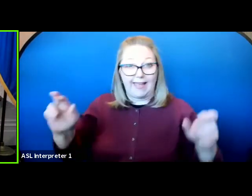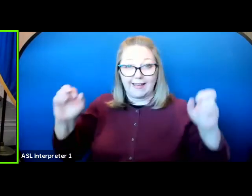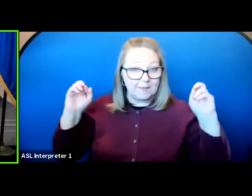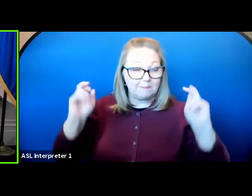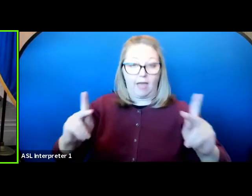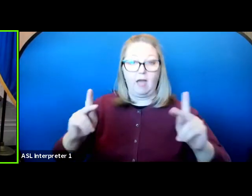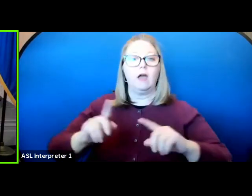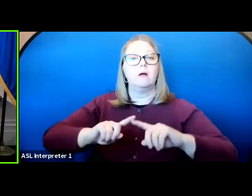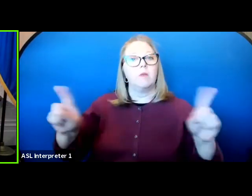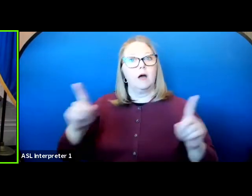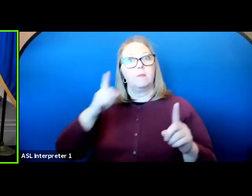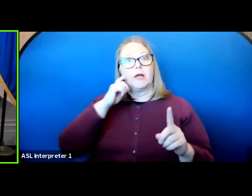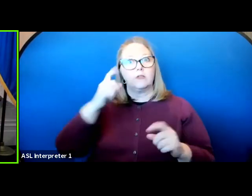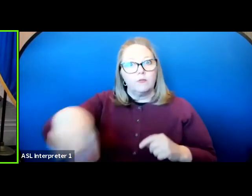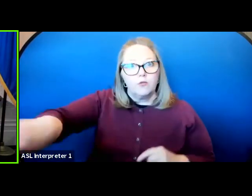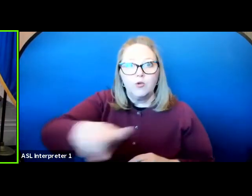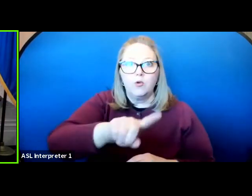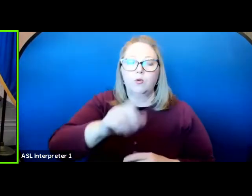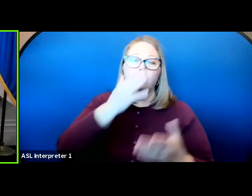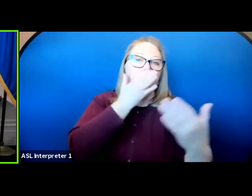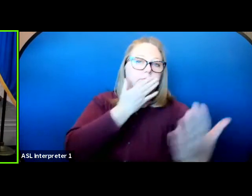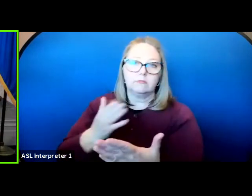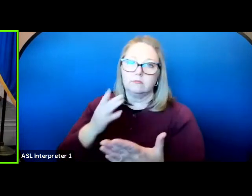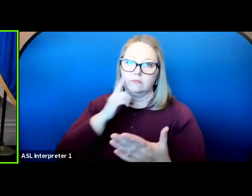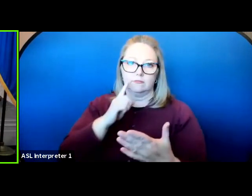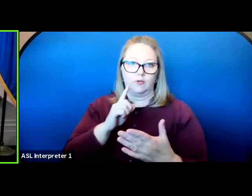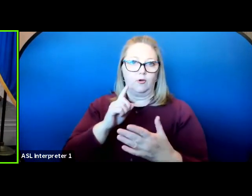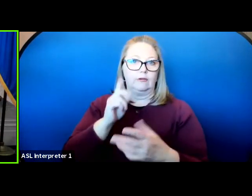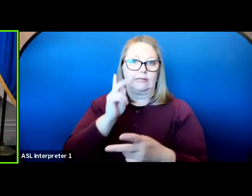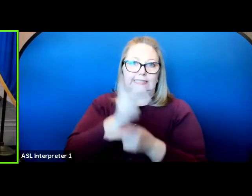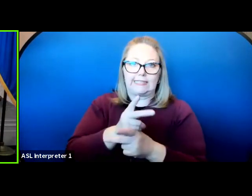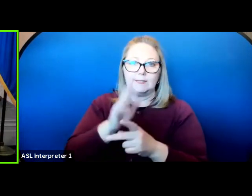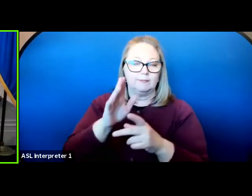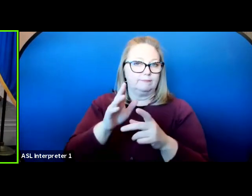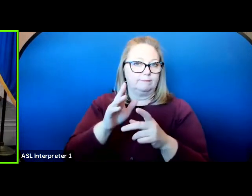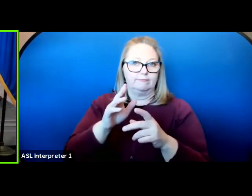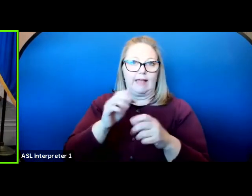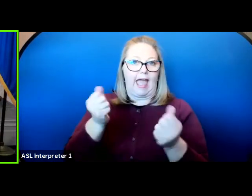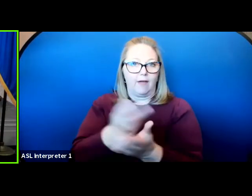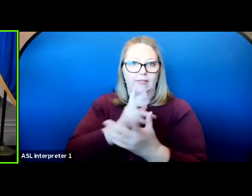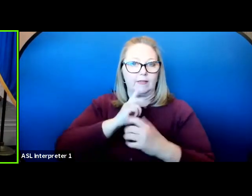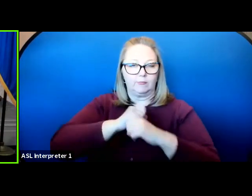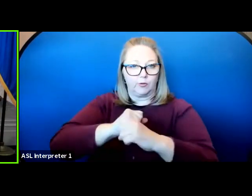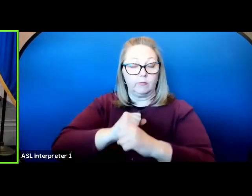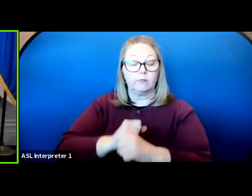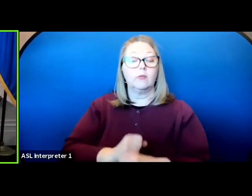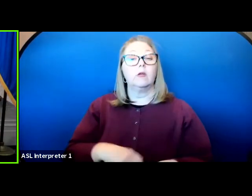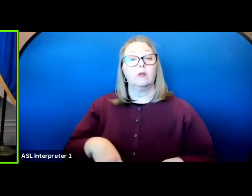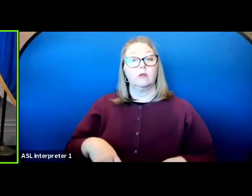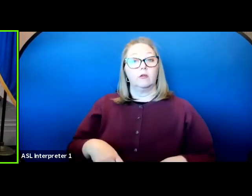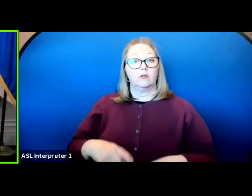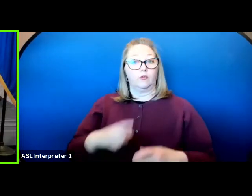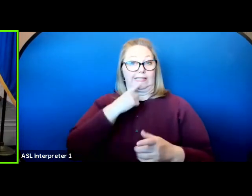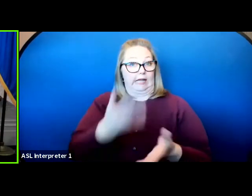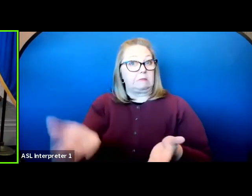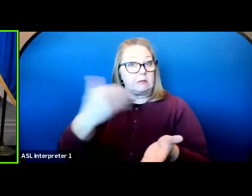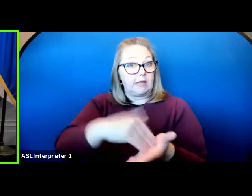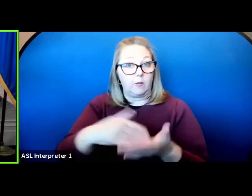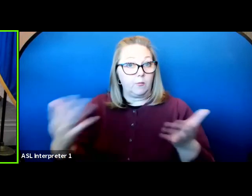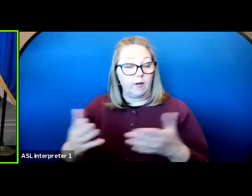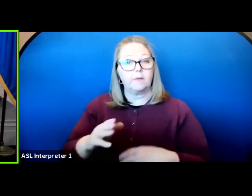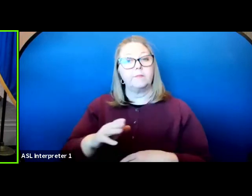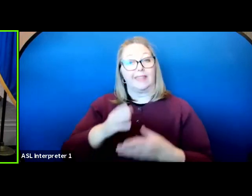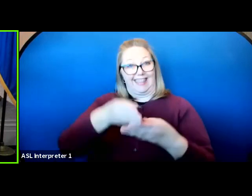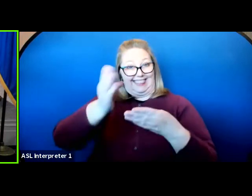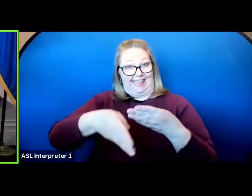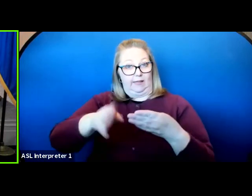it's because of you we're doing so well. Again, at the end of May, the eviction moratorium for the state of Nevada will end,